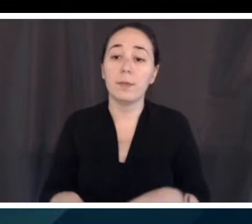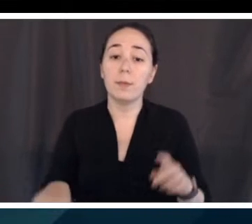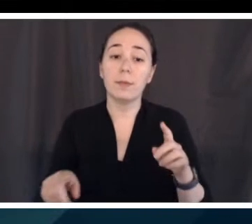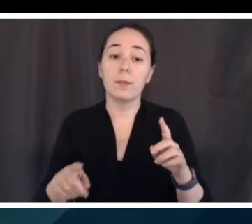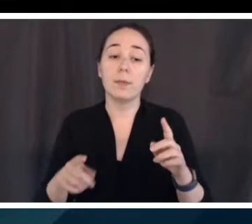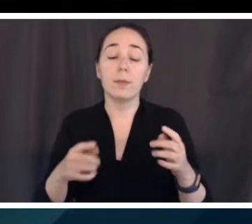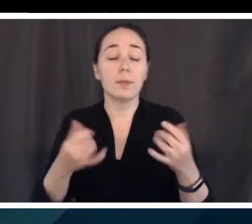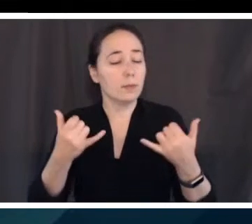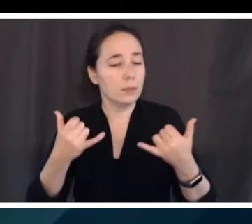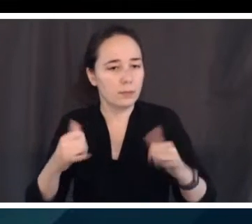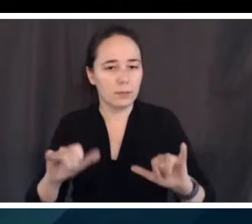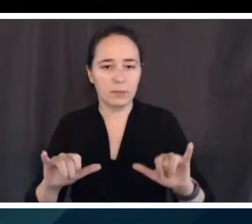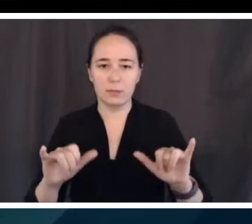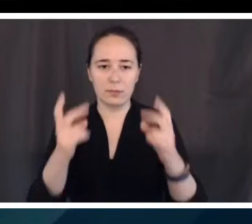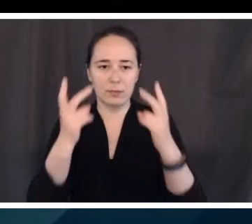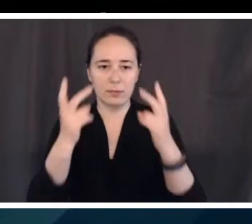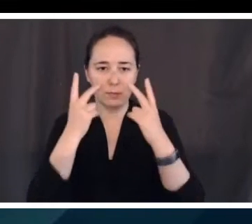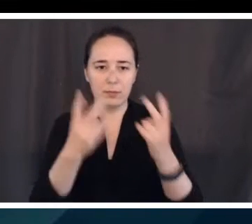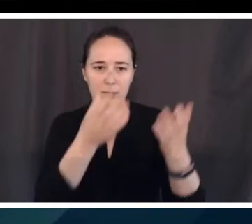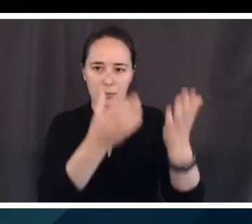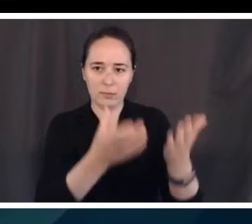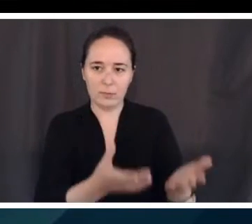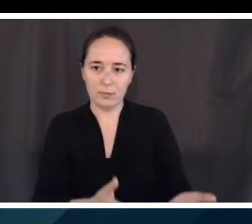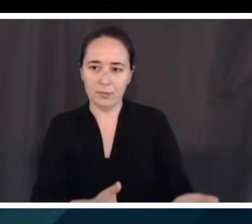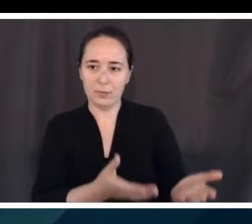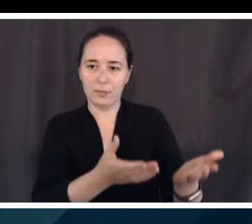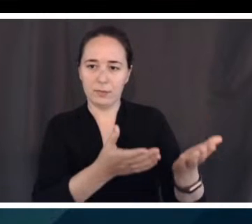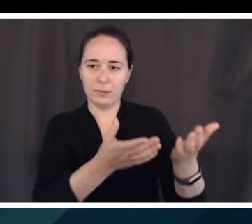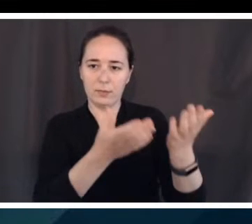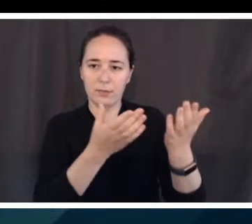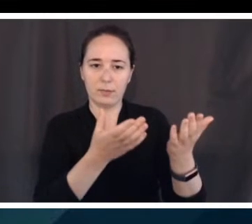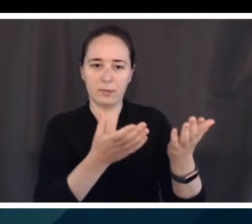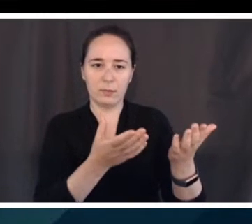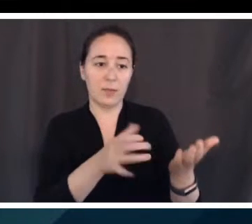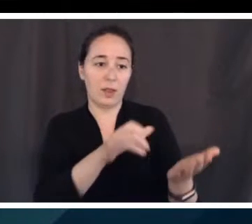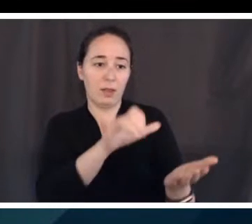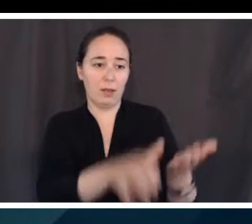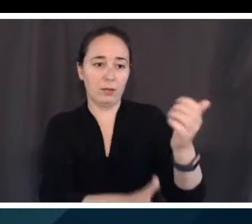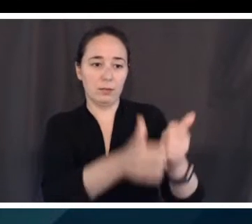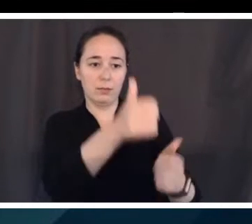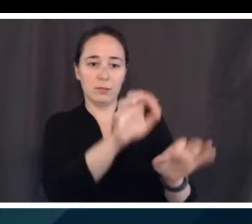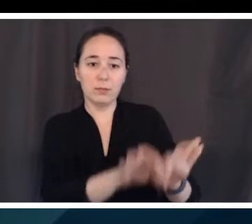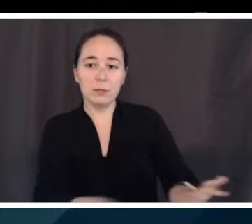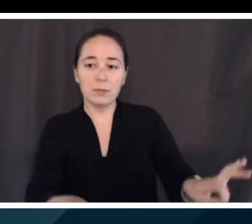I see you, you're all I wanna see.